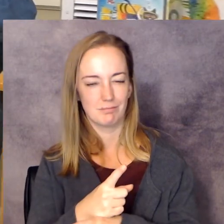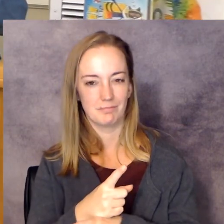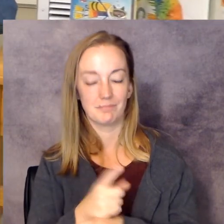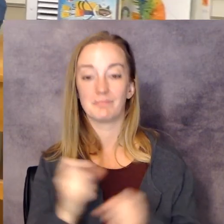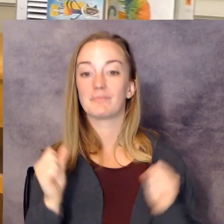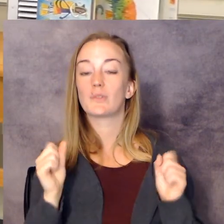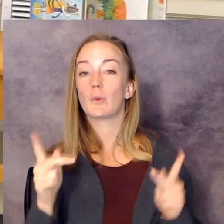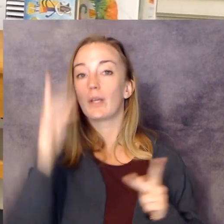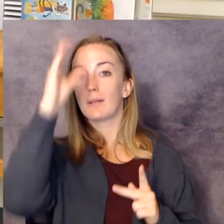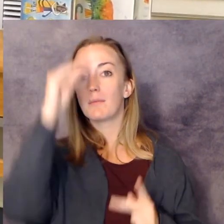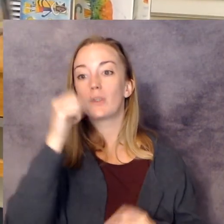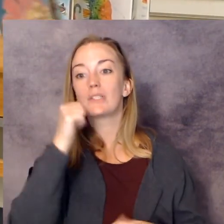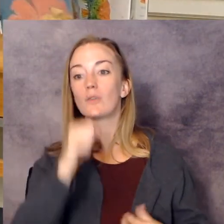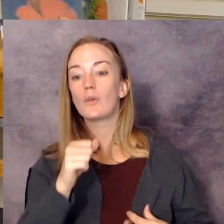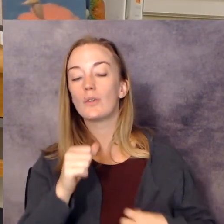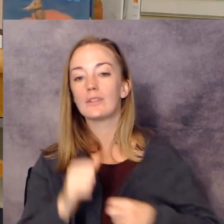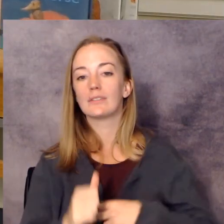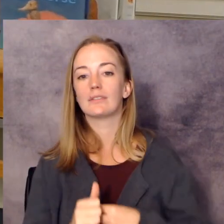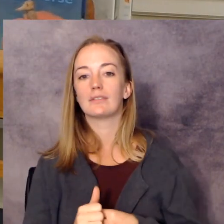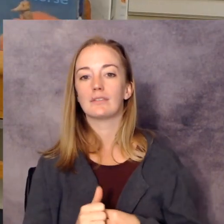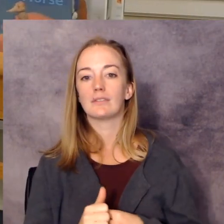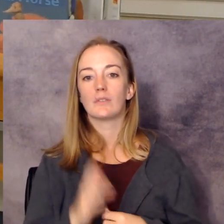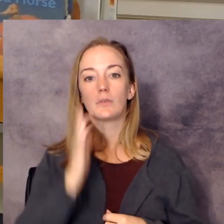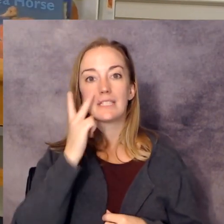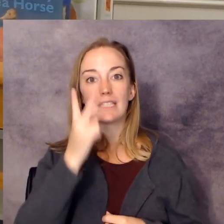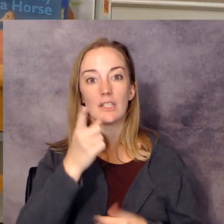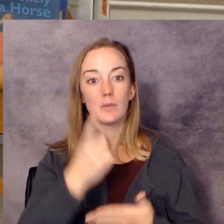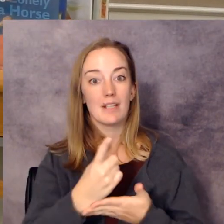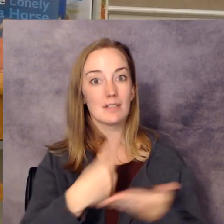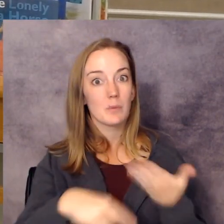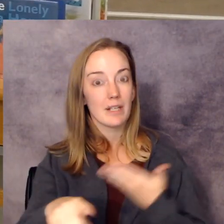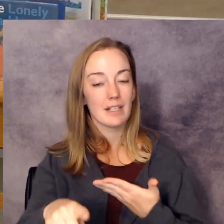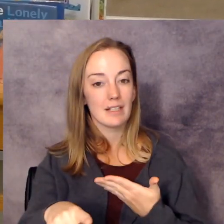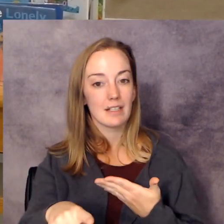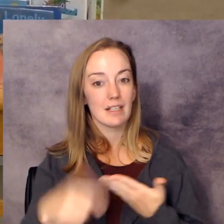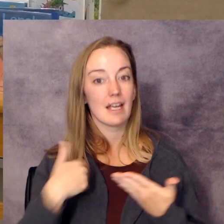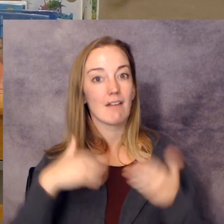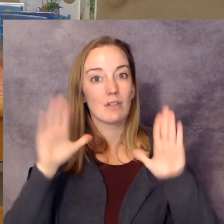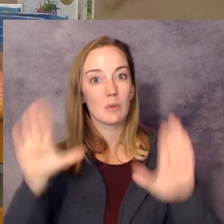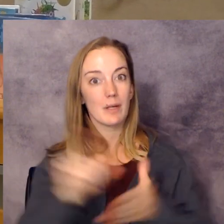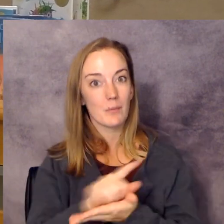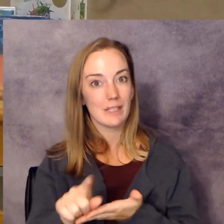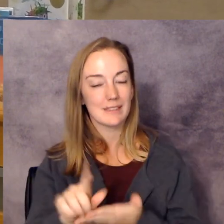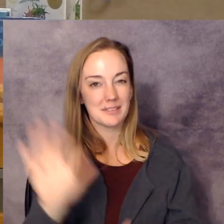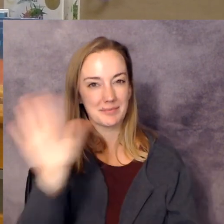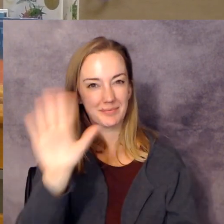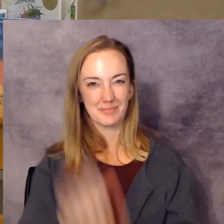All right, boys and girls, we will see you next week. Have a great week.